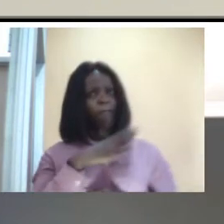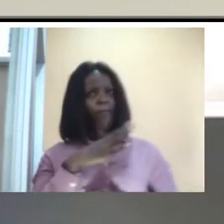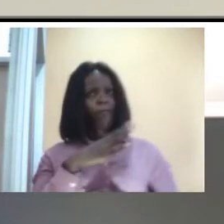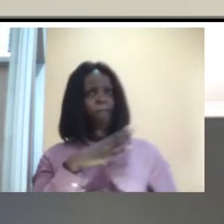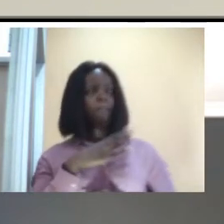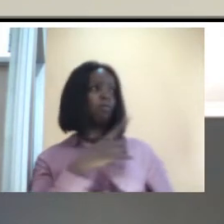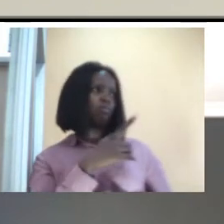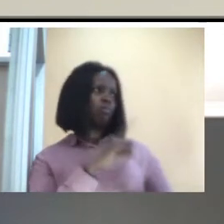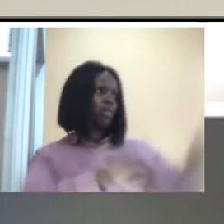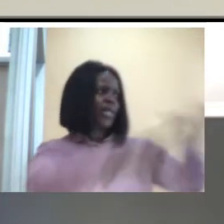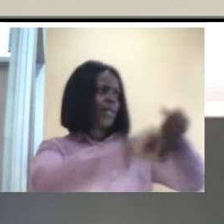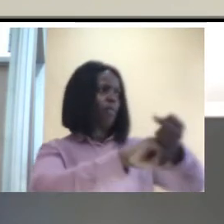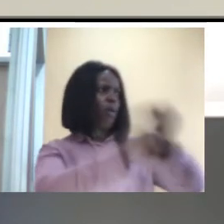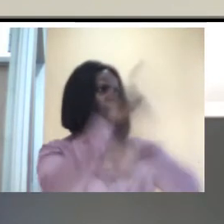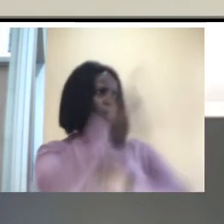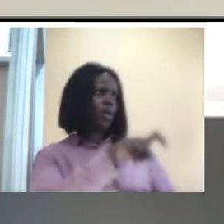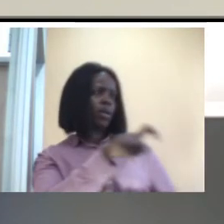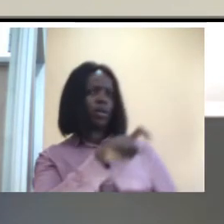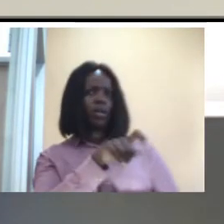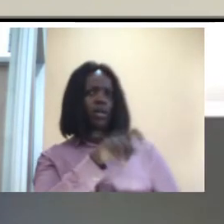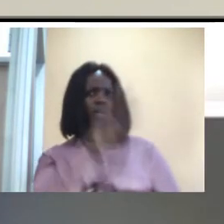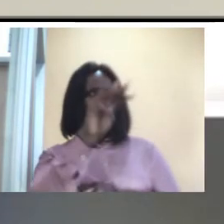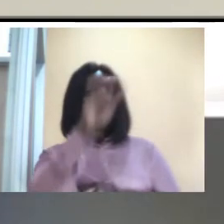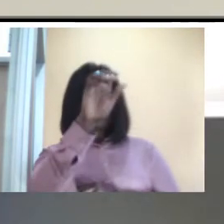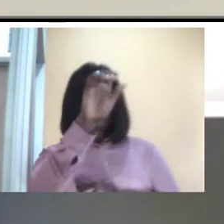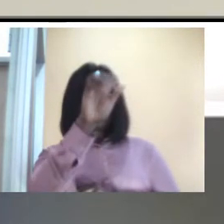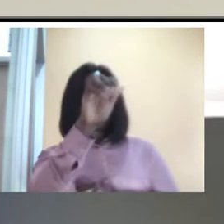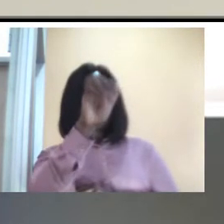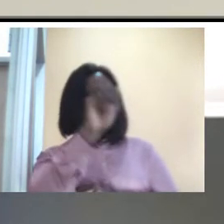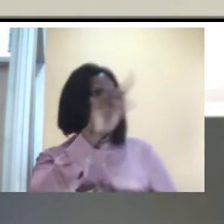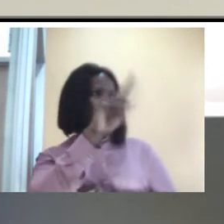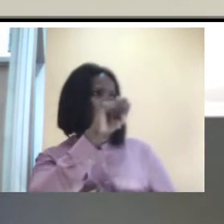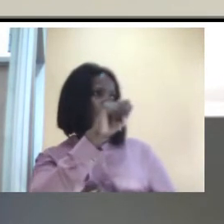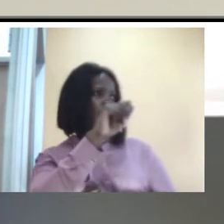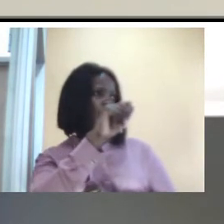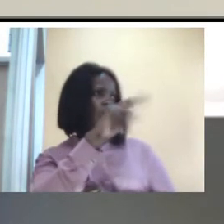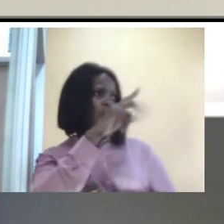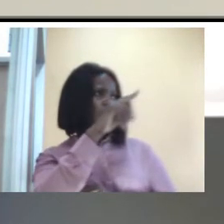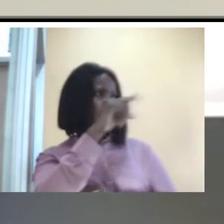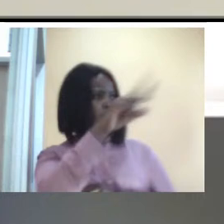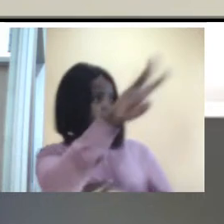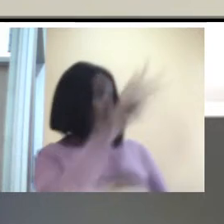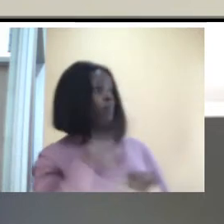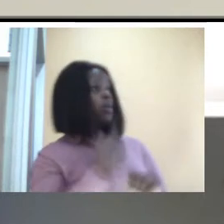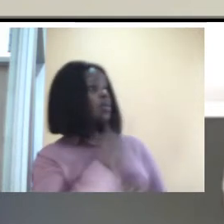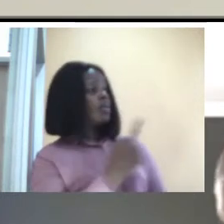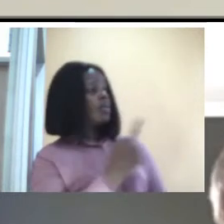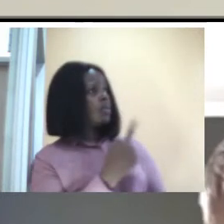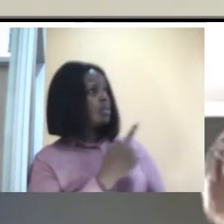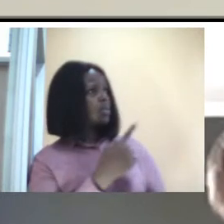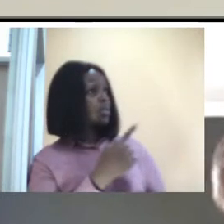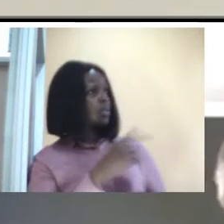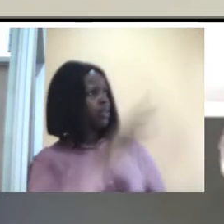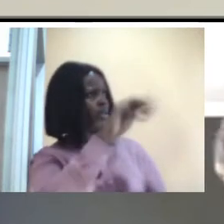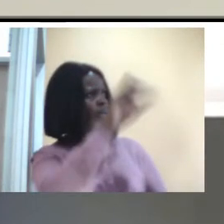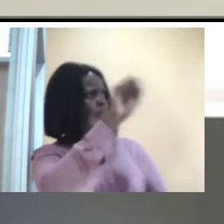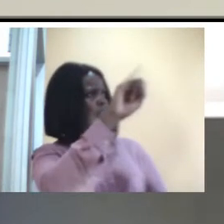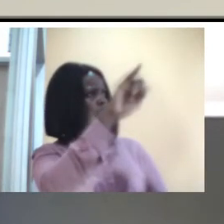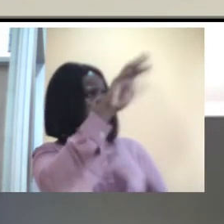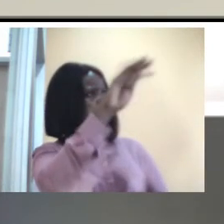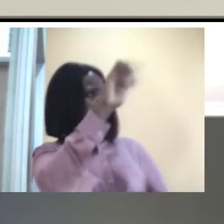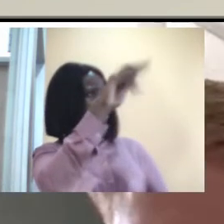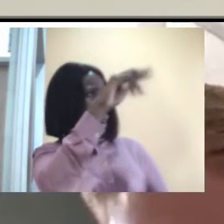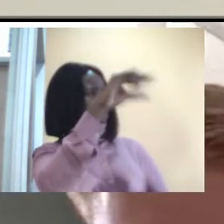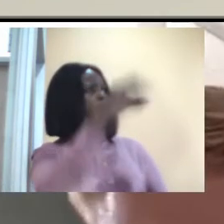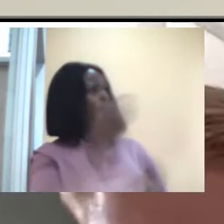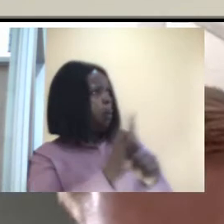I must actually agree with you and support you on this. Msimango mentioned that you don't employ people. I think it's important to mention, Mr. Honorable Msimango, they do hire people